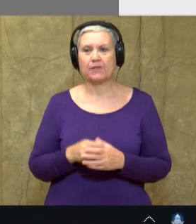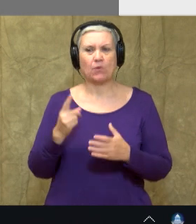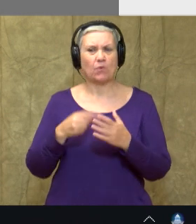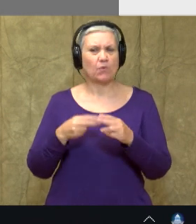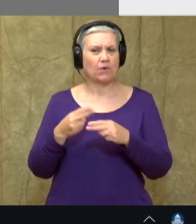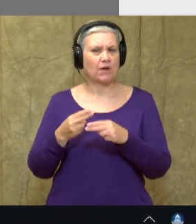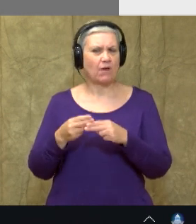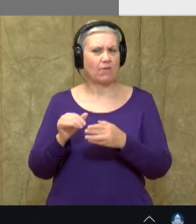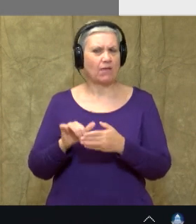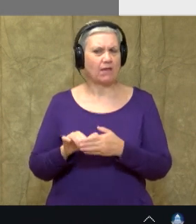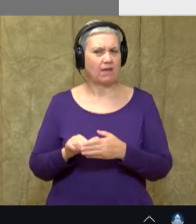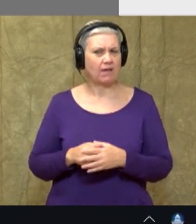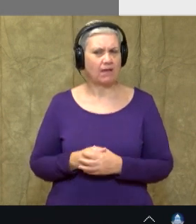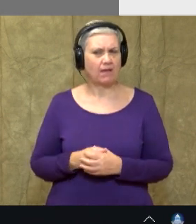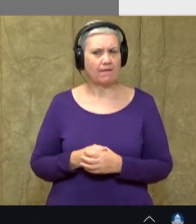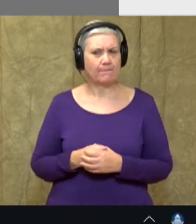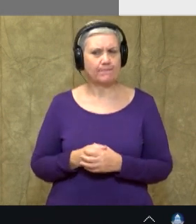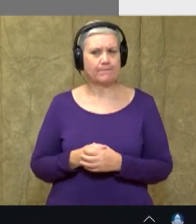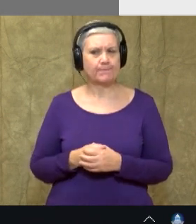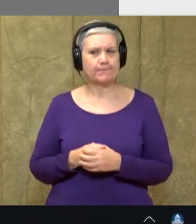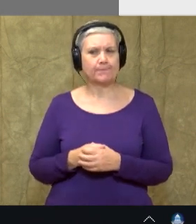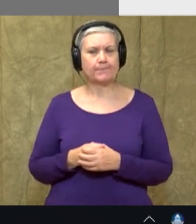call that?